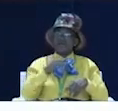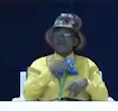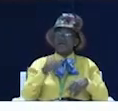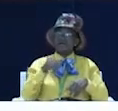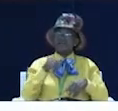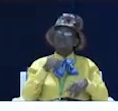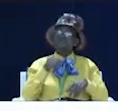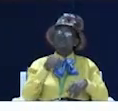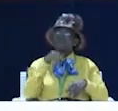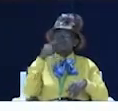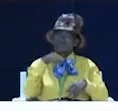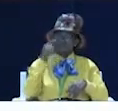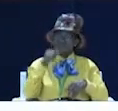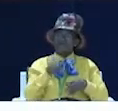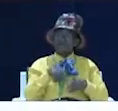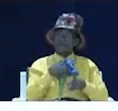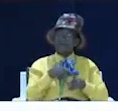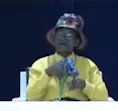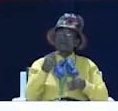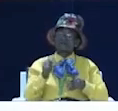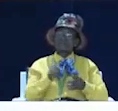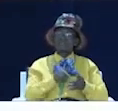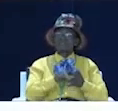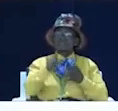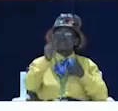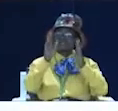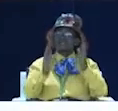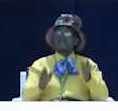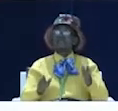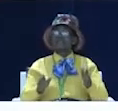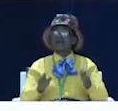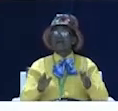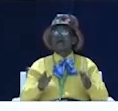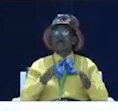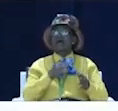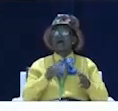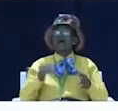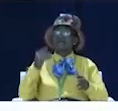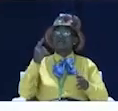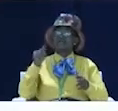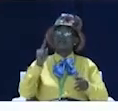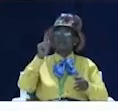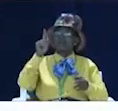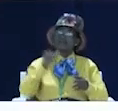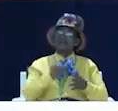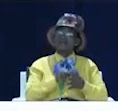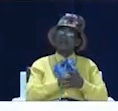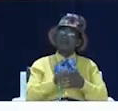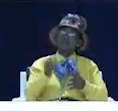them, and then the one who was pointing a gun at them suddenly began to dance.